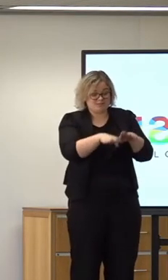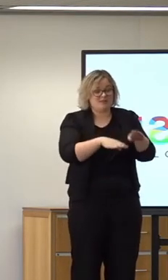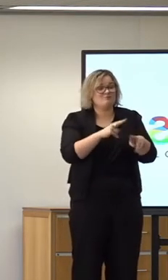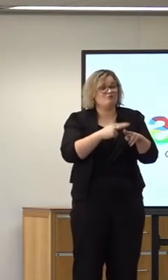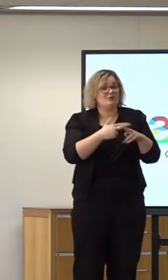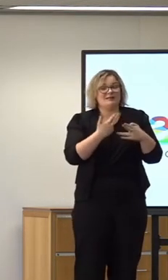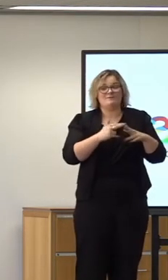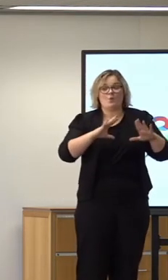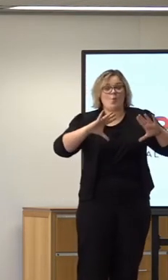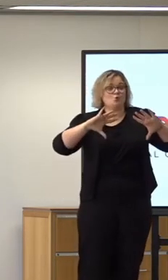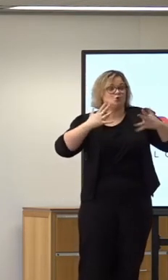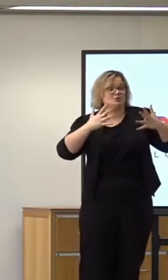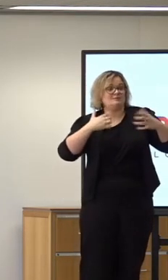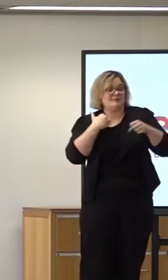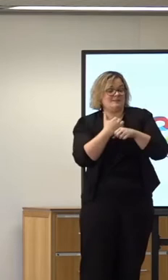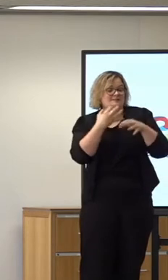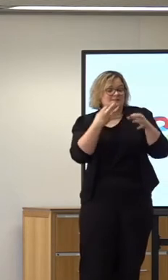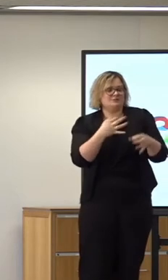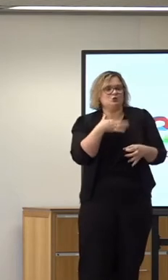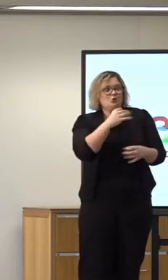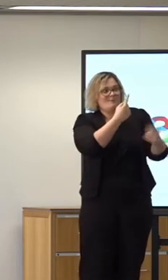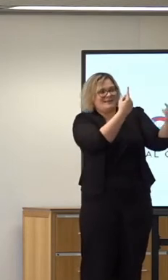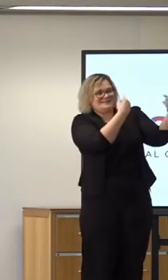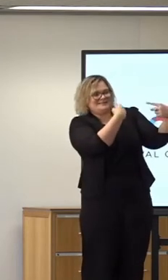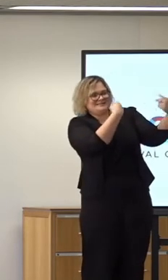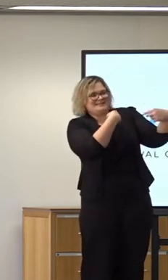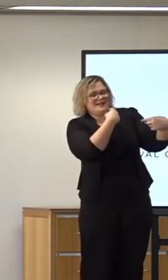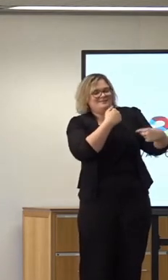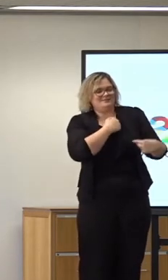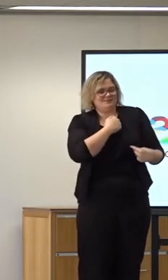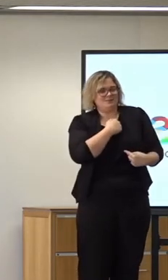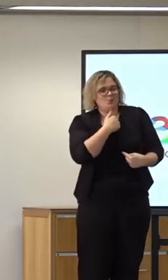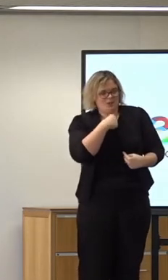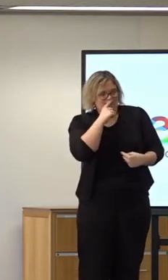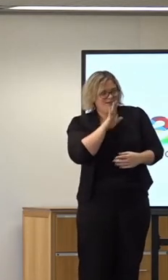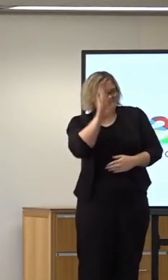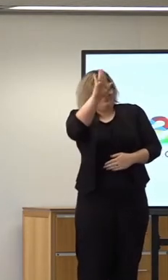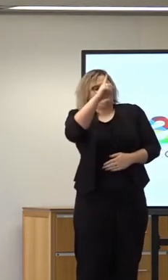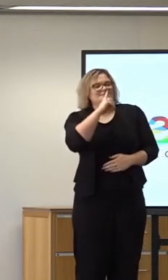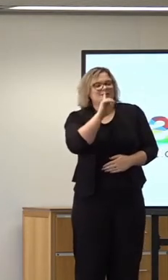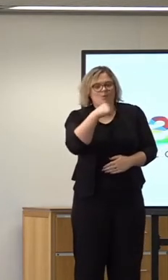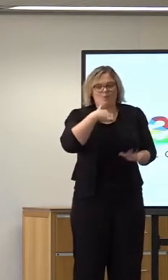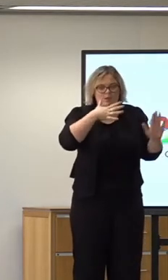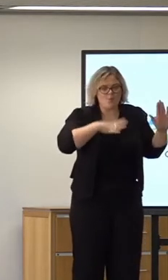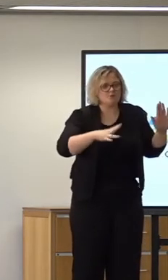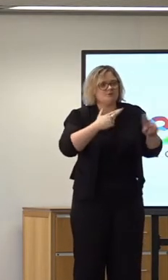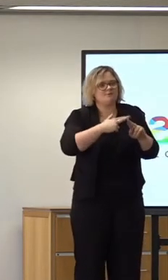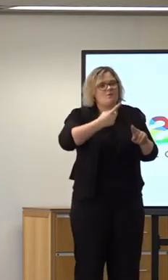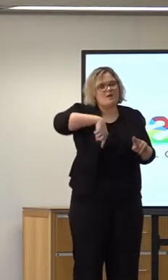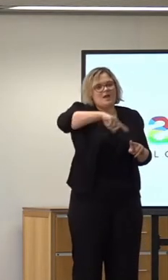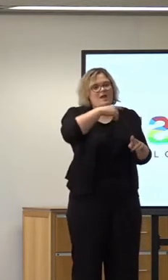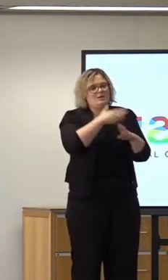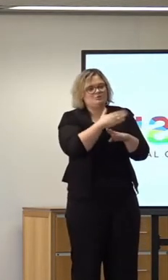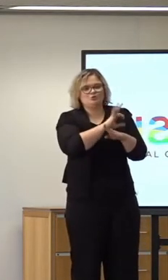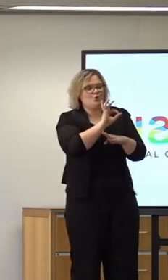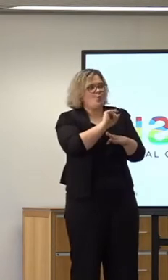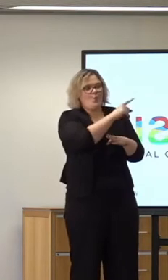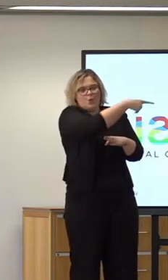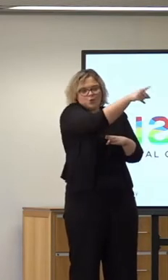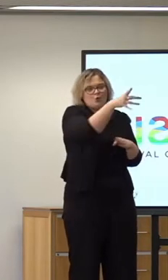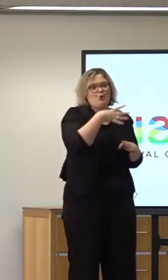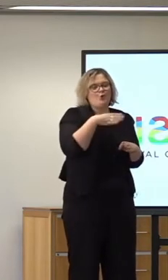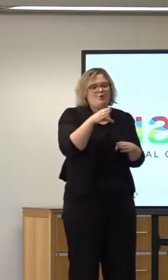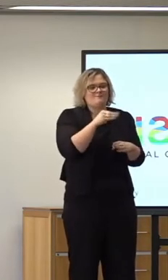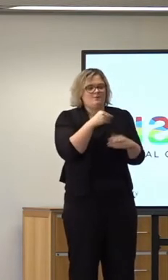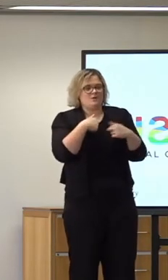our own industry, and to stop being dictated to, and we can actually voice what it is that we want out of our industry, not what everybody else wants out of